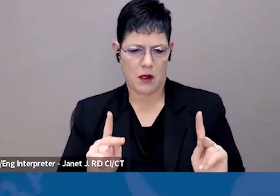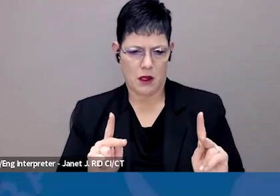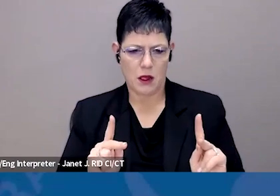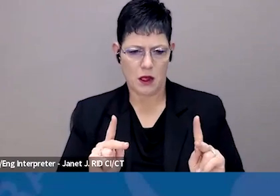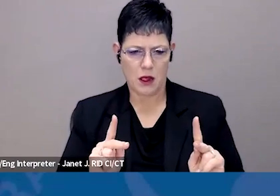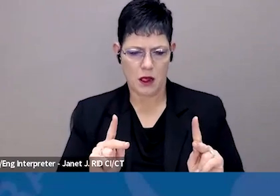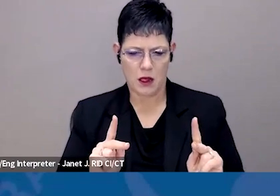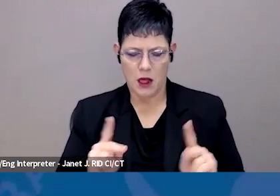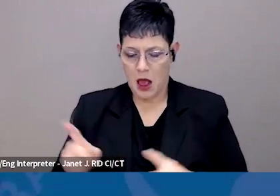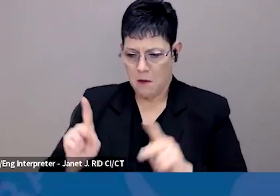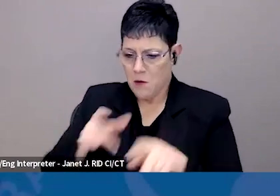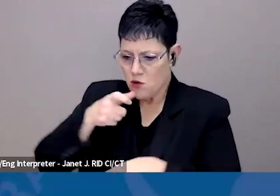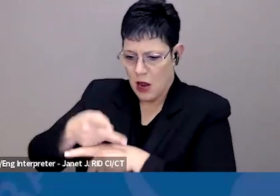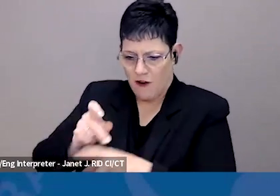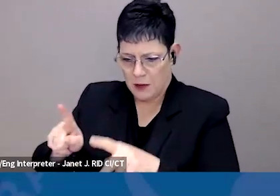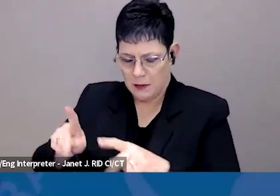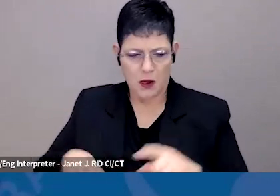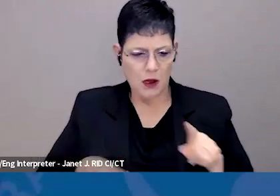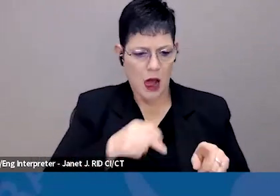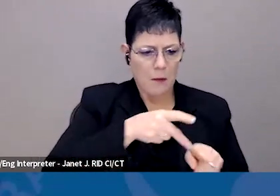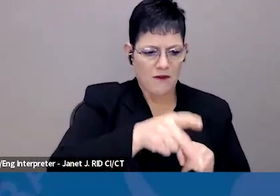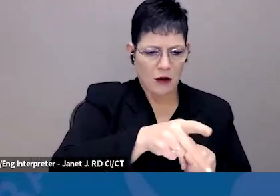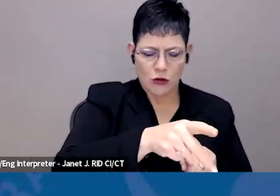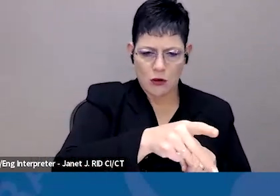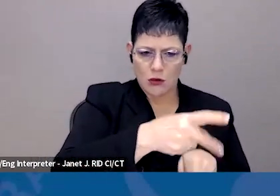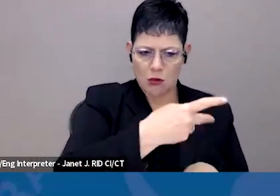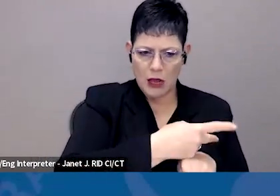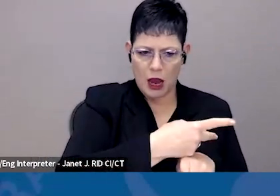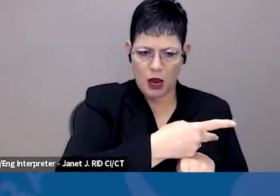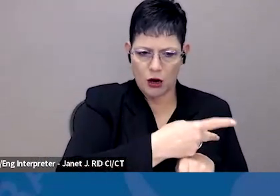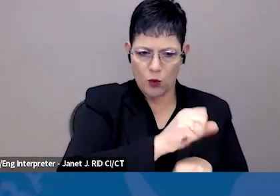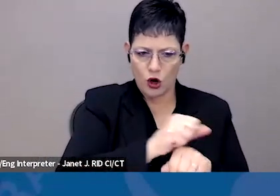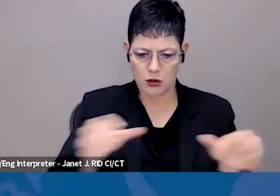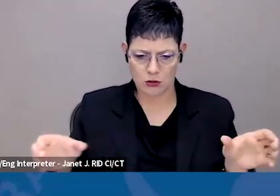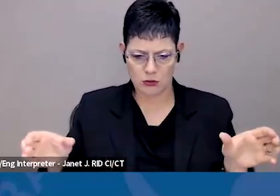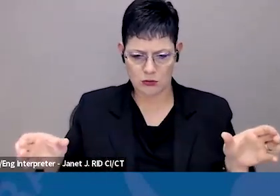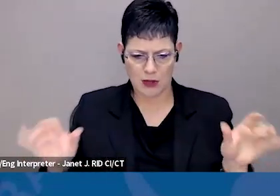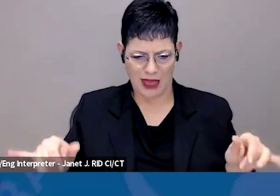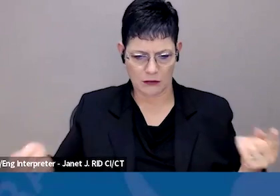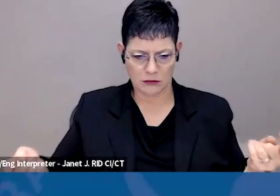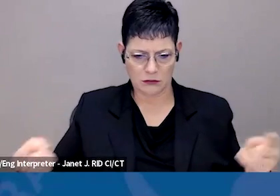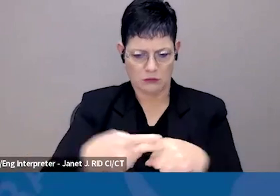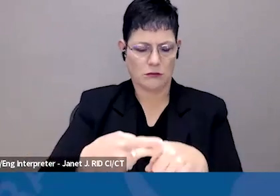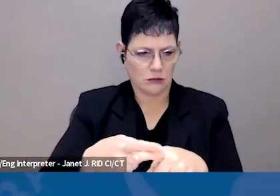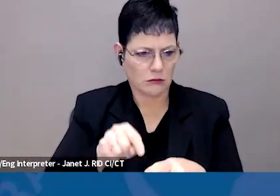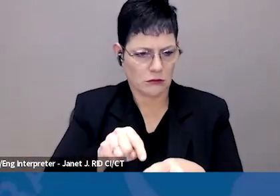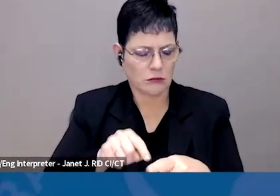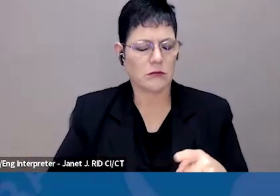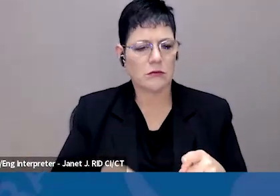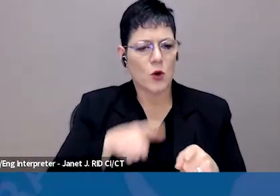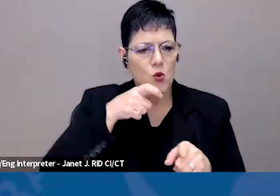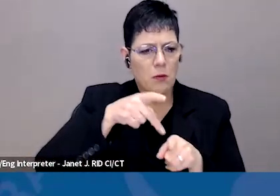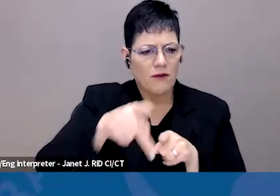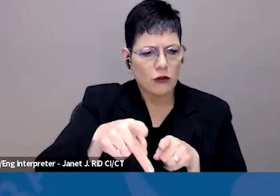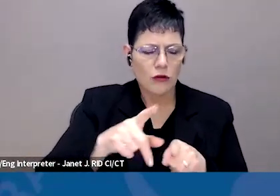family caregivers and the professional direct care workforce. Direct care professionals, as we all know, are often